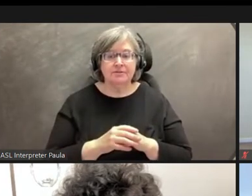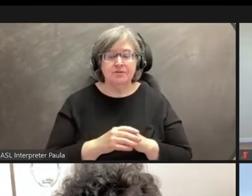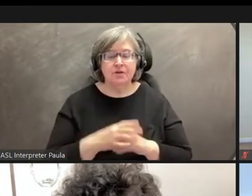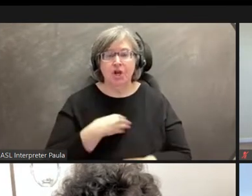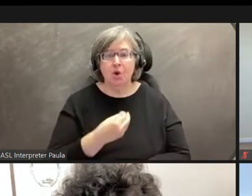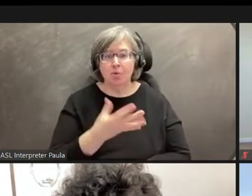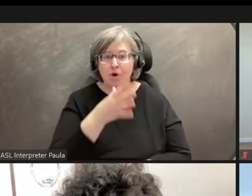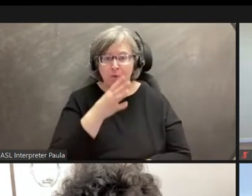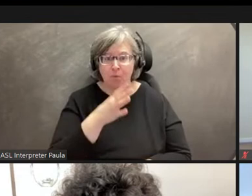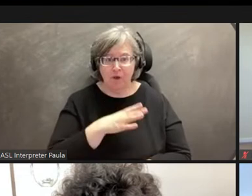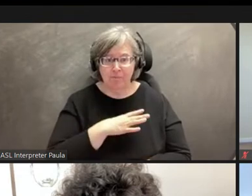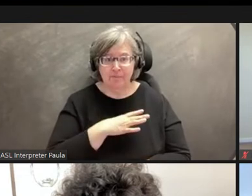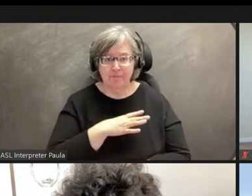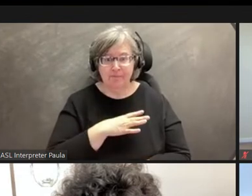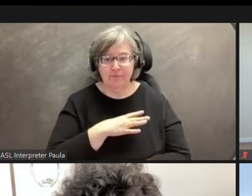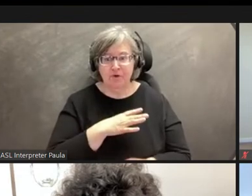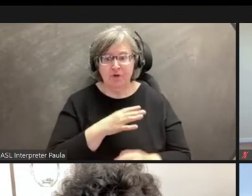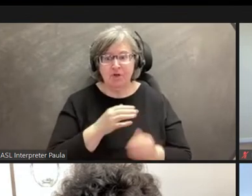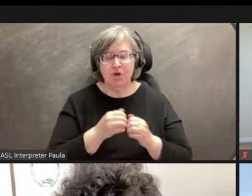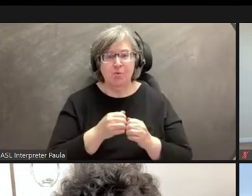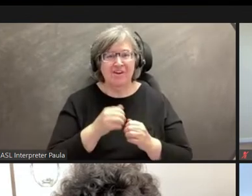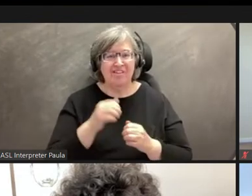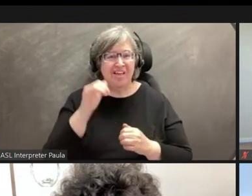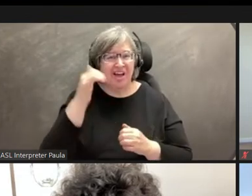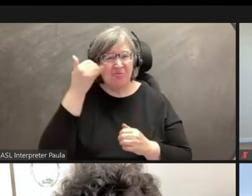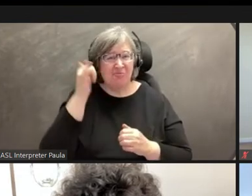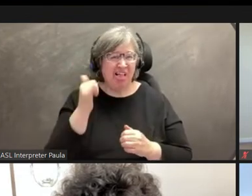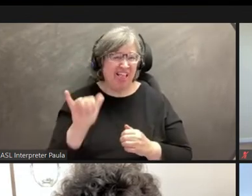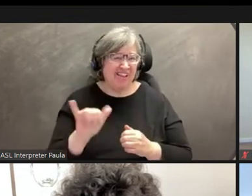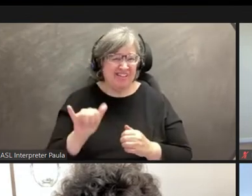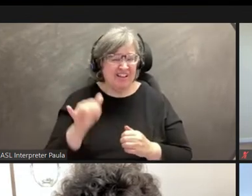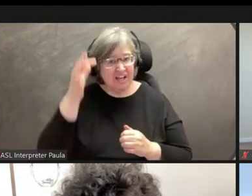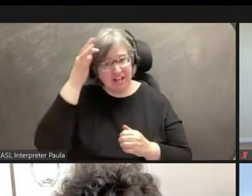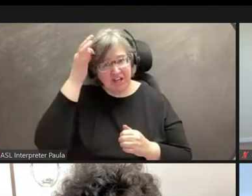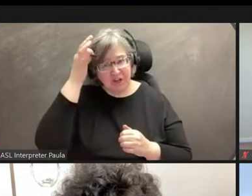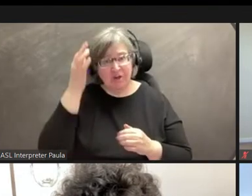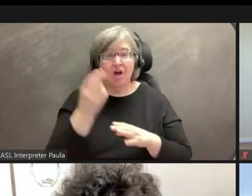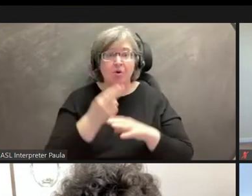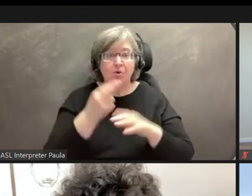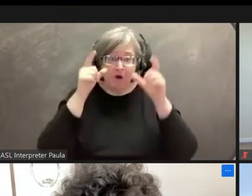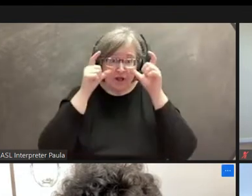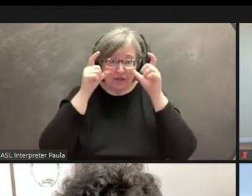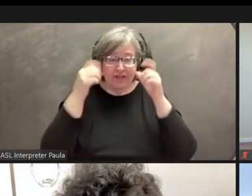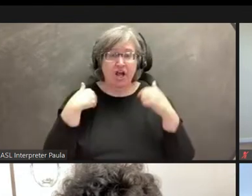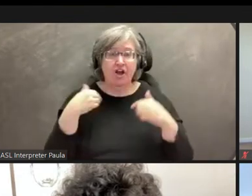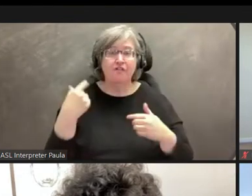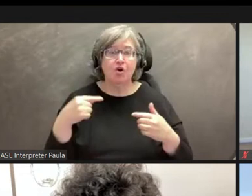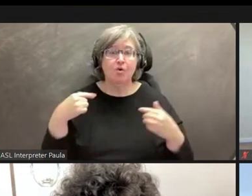white woman and with sort of blondish hair. I'm wear glasses, and I've got a